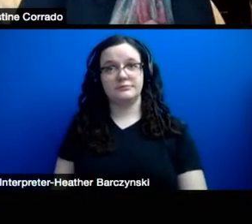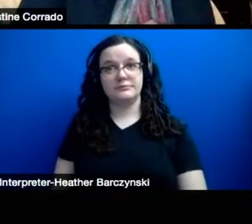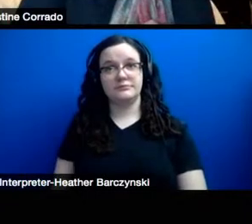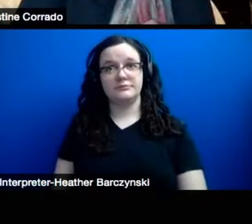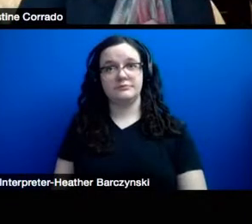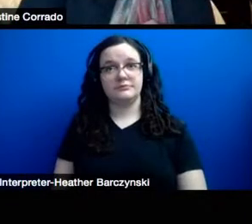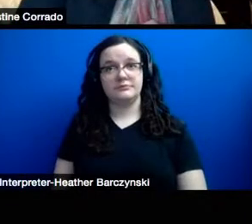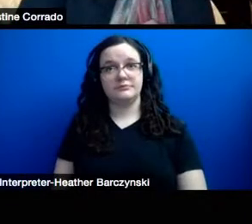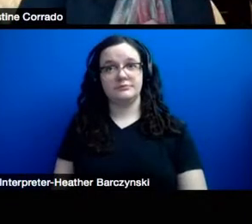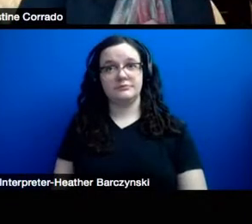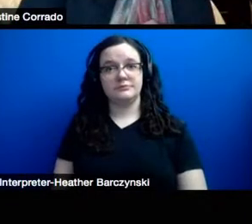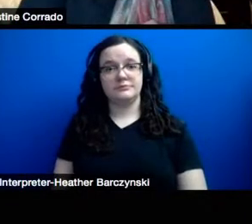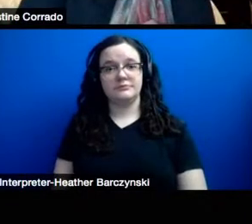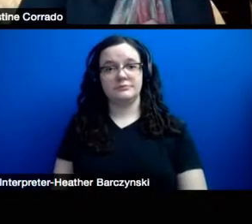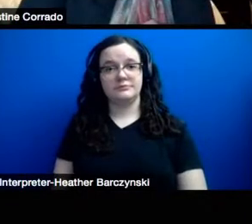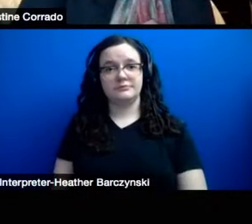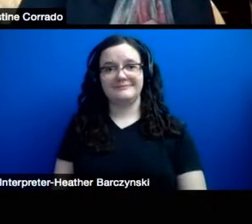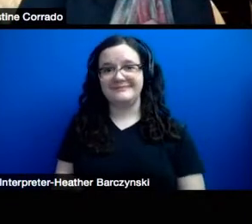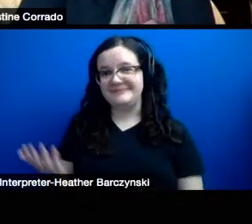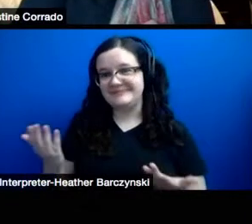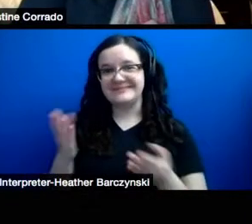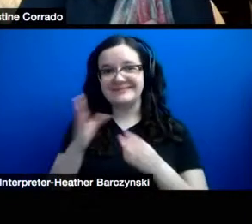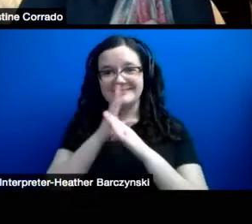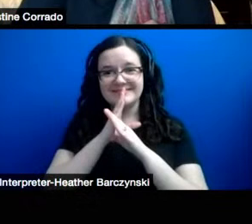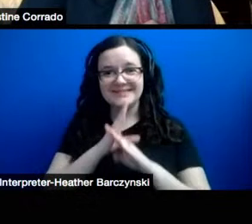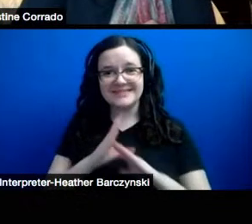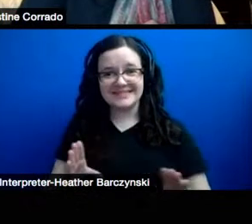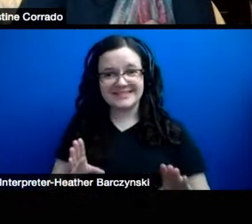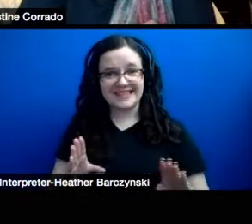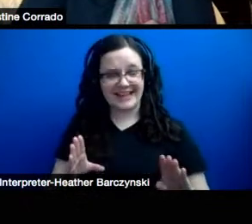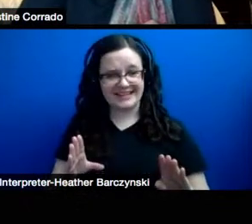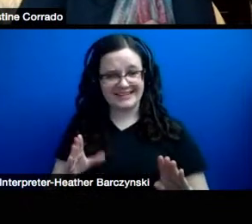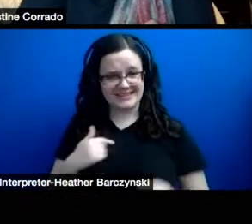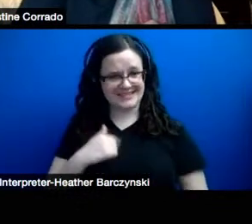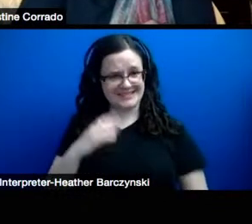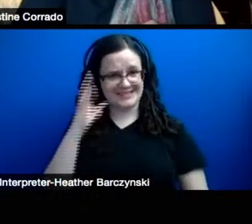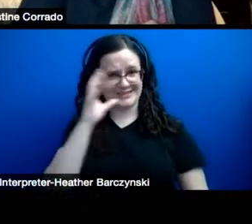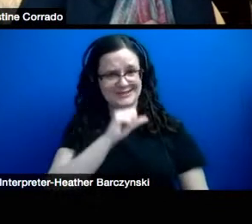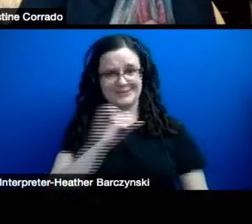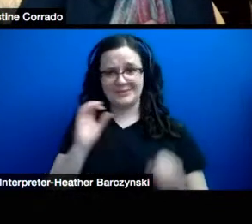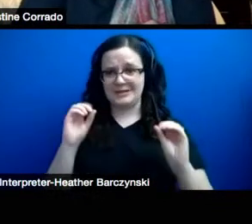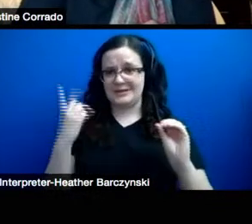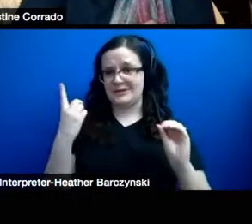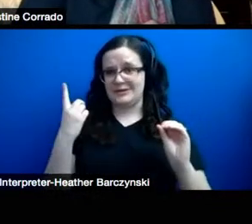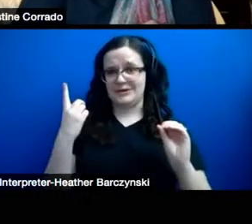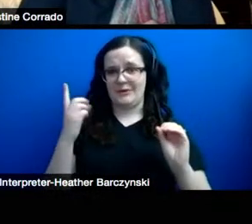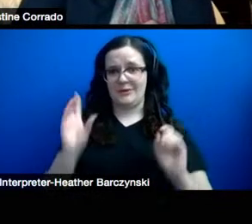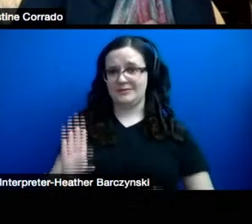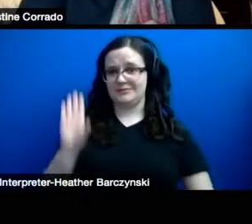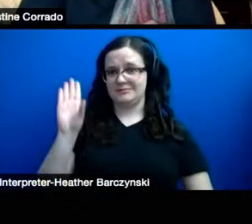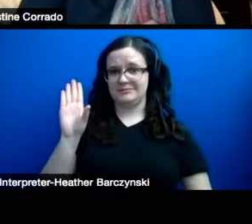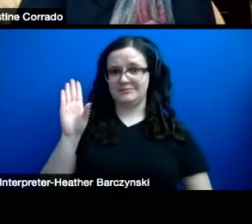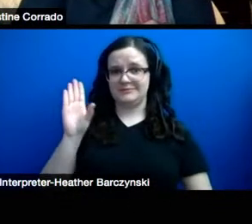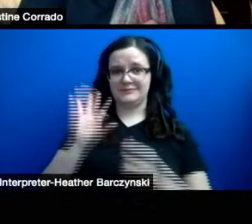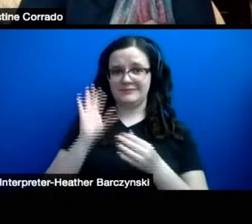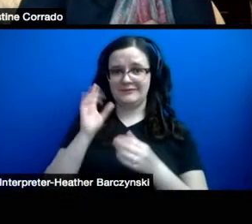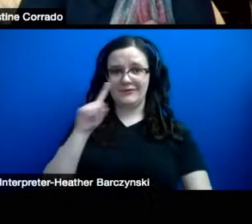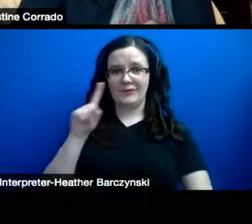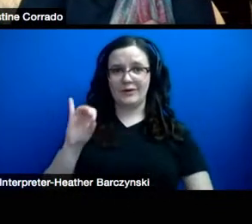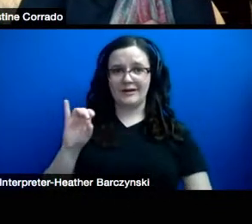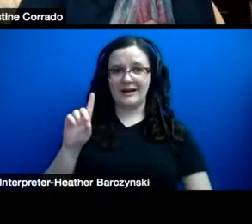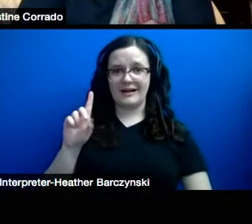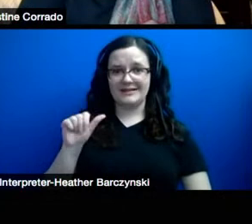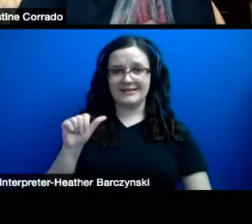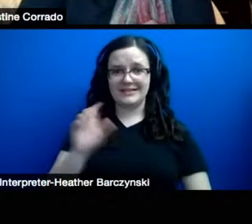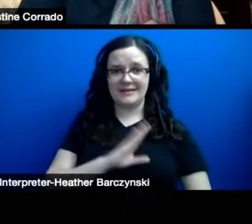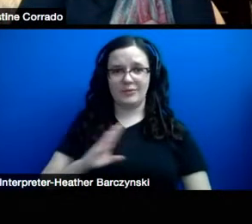I take it, Bridget, from the silence that there is no one who has initially raised their hand. There is a raised